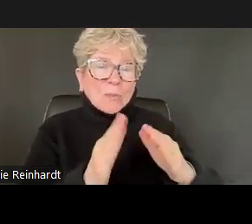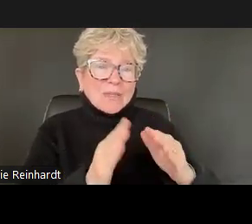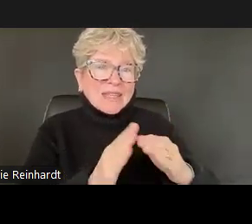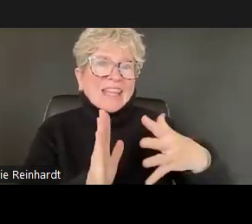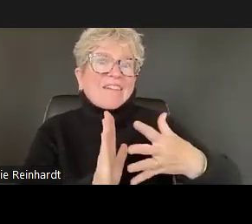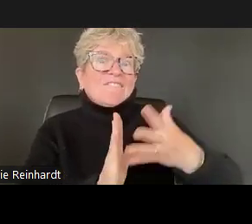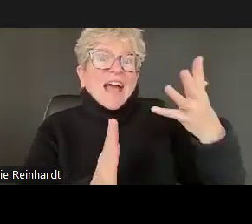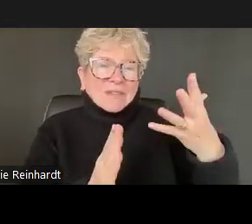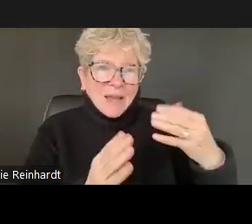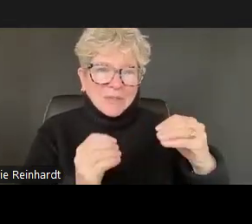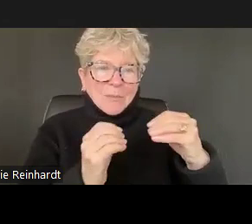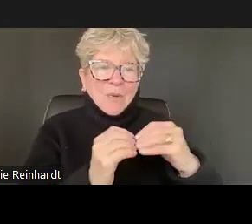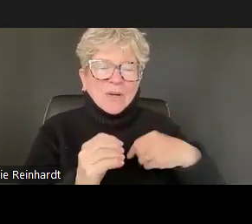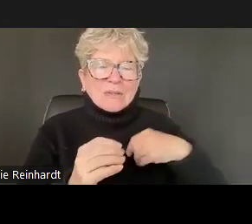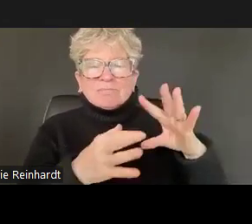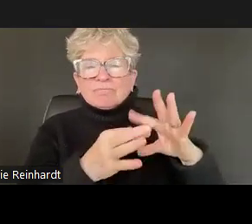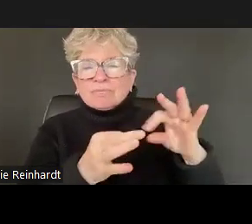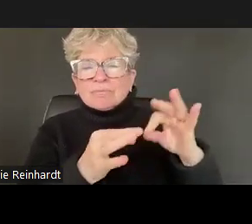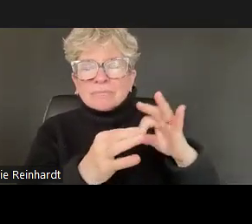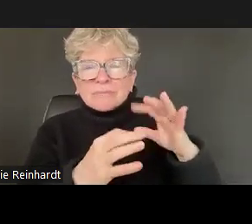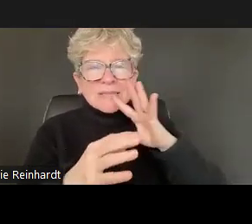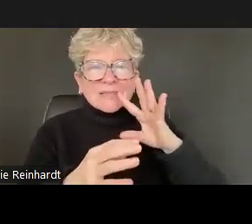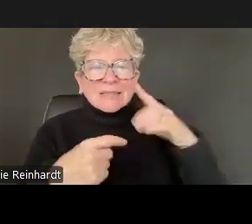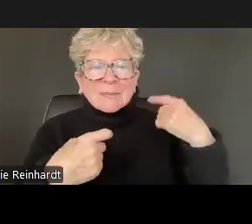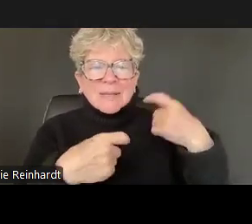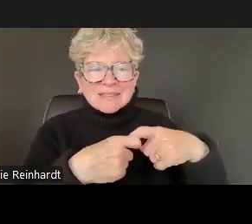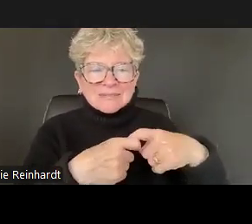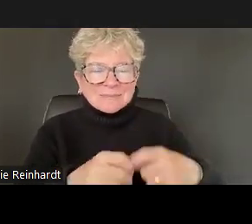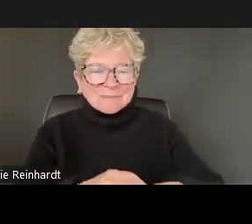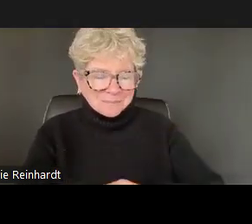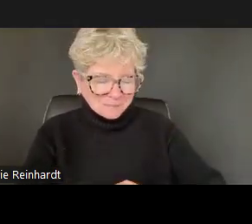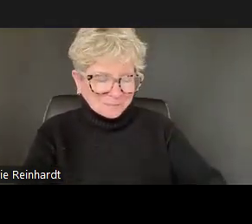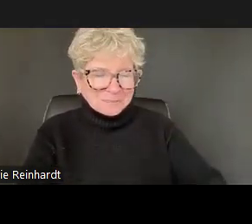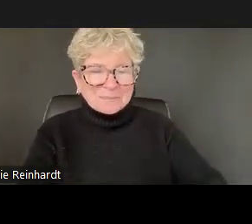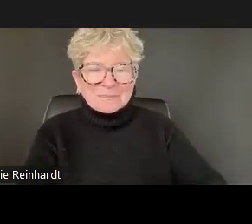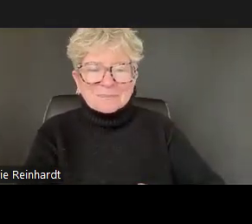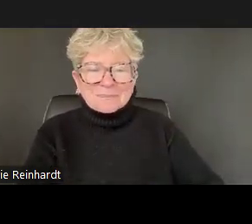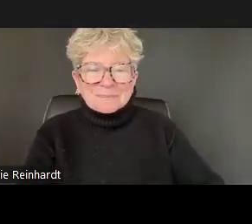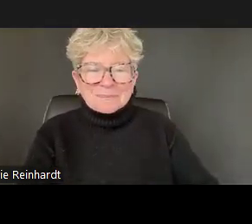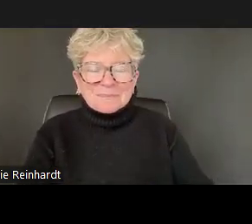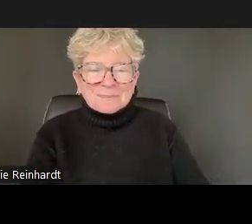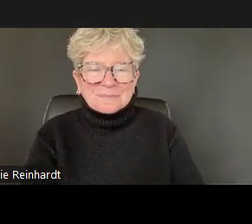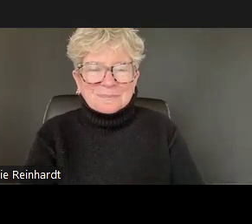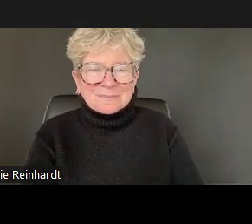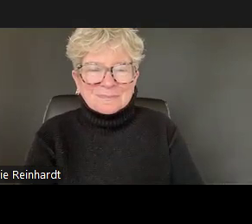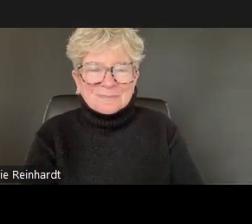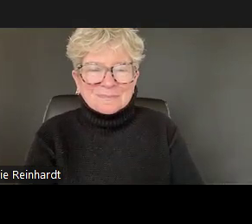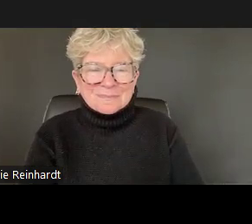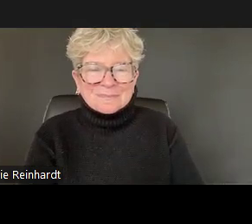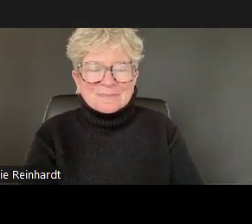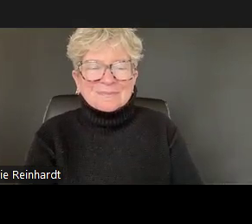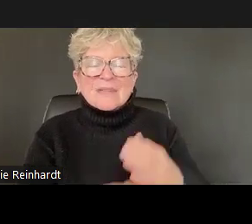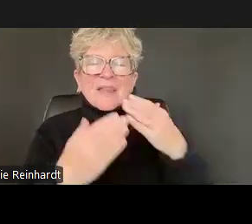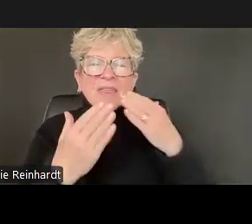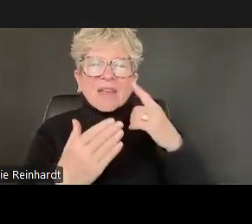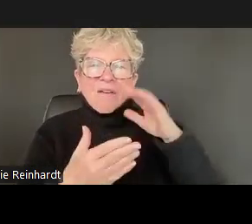maestros, administradores, y consejeros que ayudan a mi comunidad hispana. En este momento lo necesitan. Thank you to